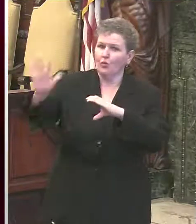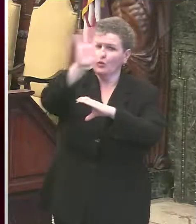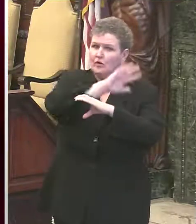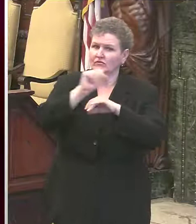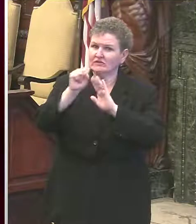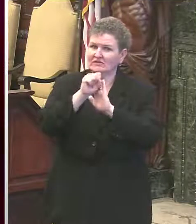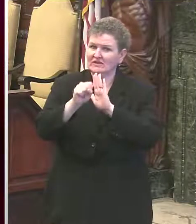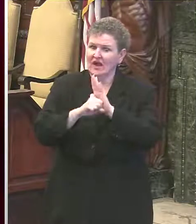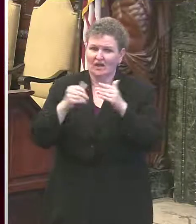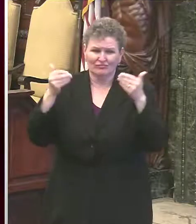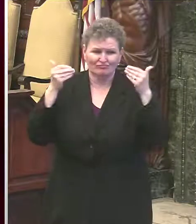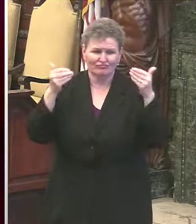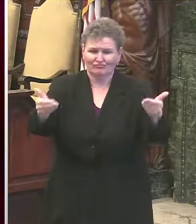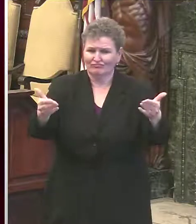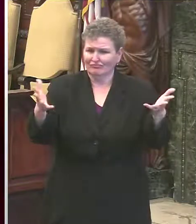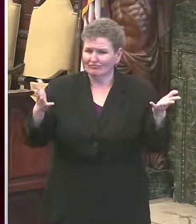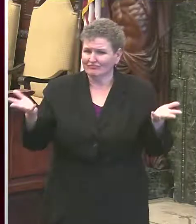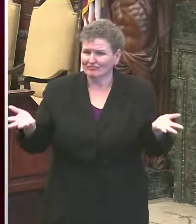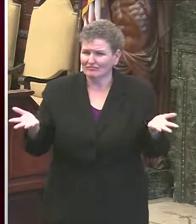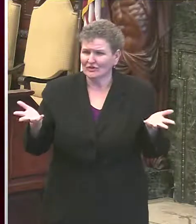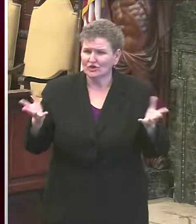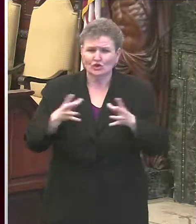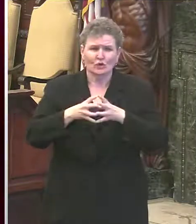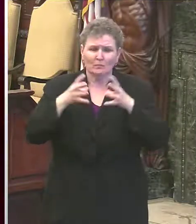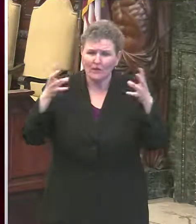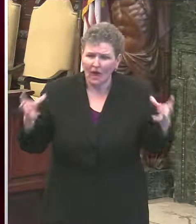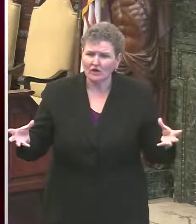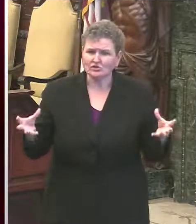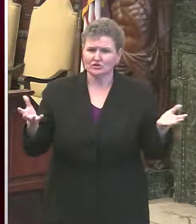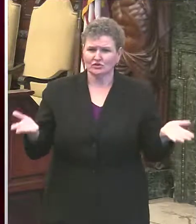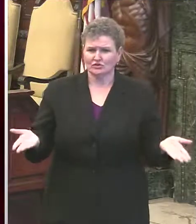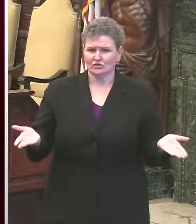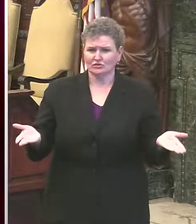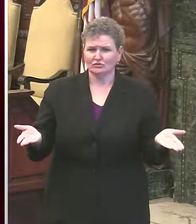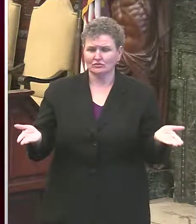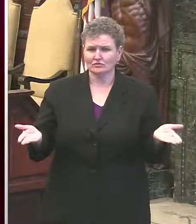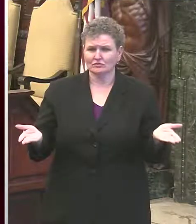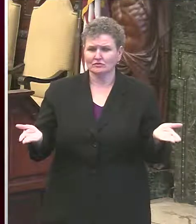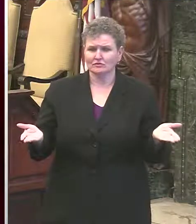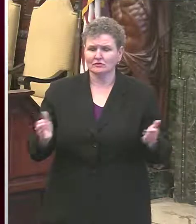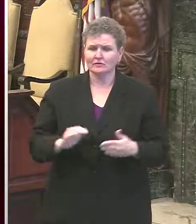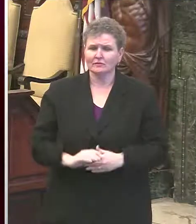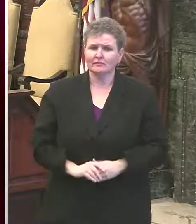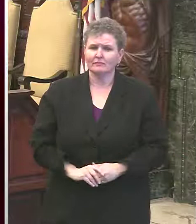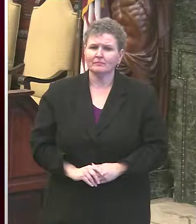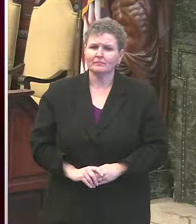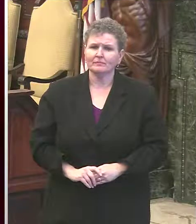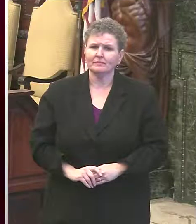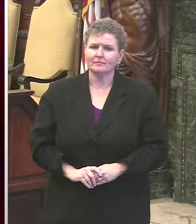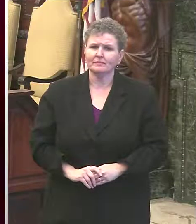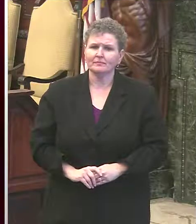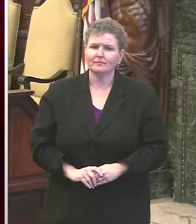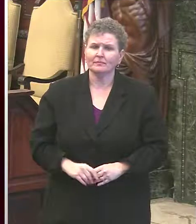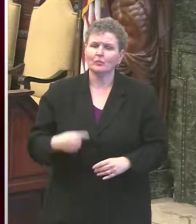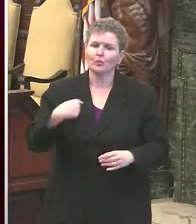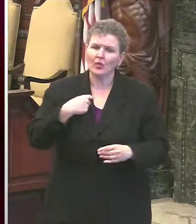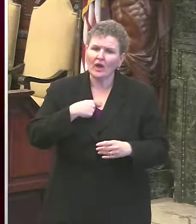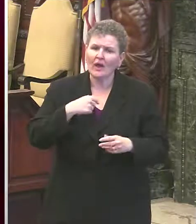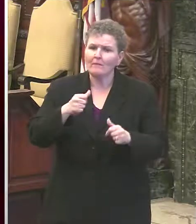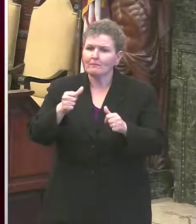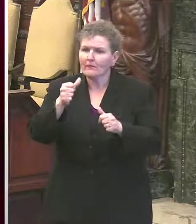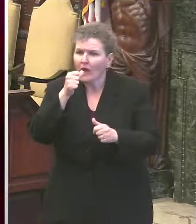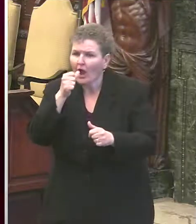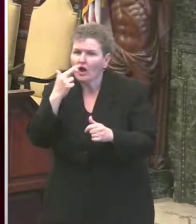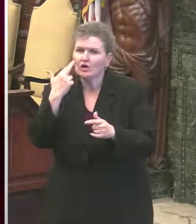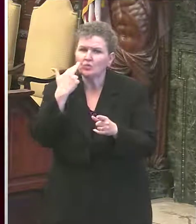I don't think it would be the way only way that we can align is for us to open up more bars and restaurants. And I think that'd be risky. I